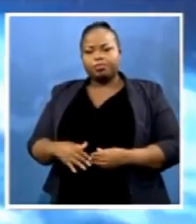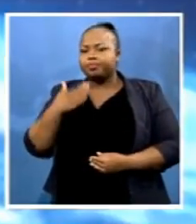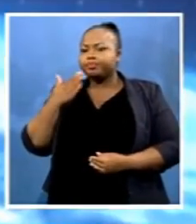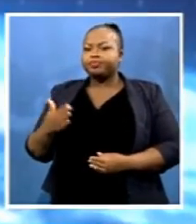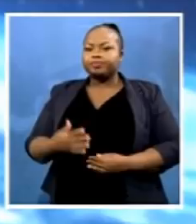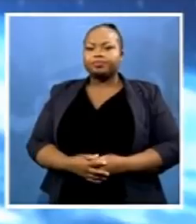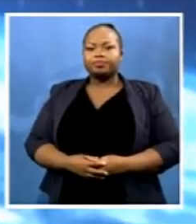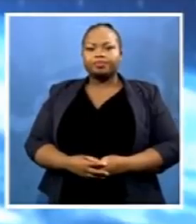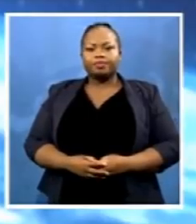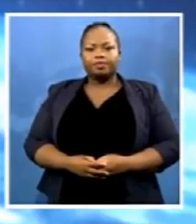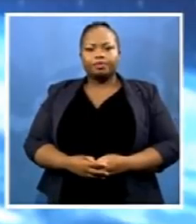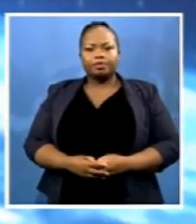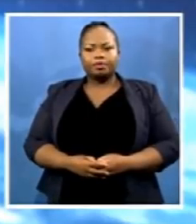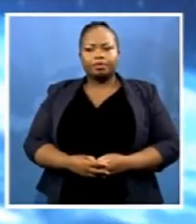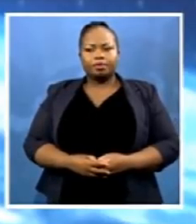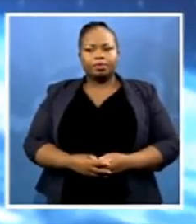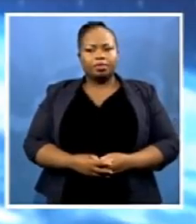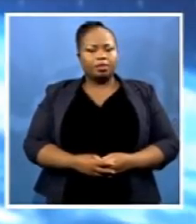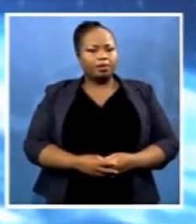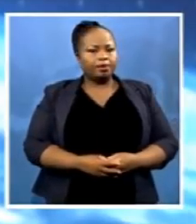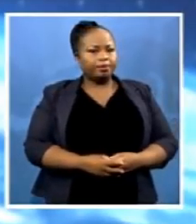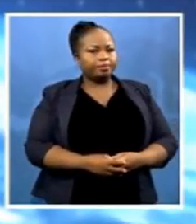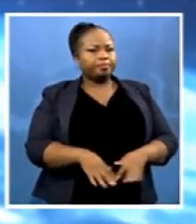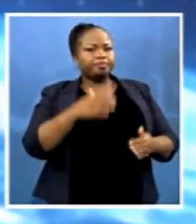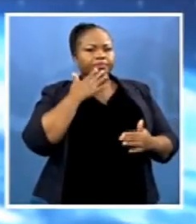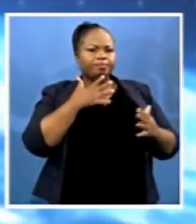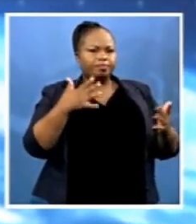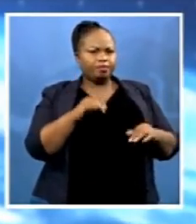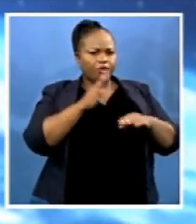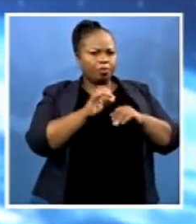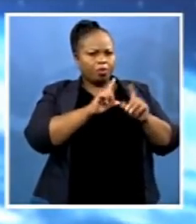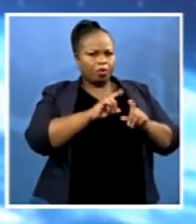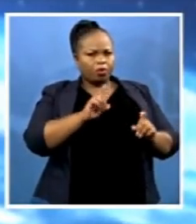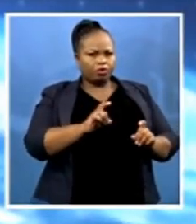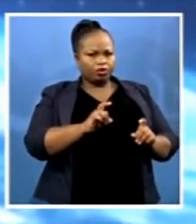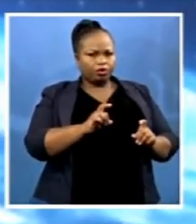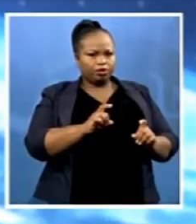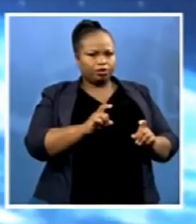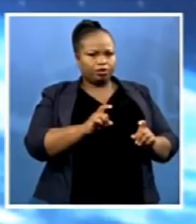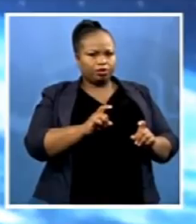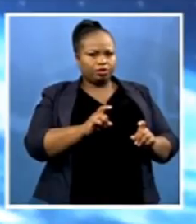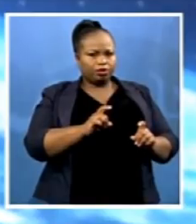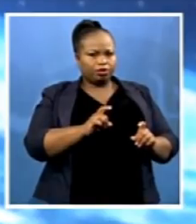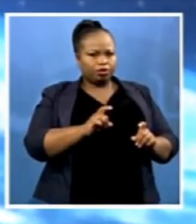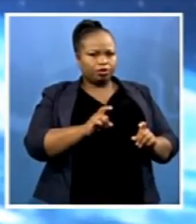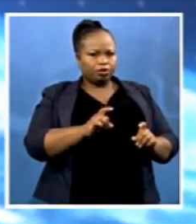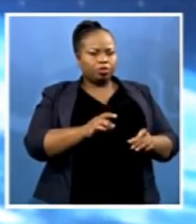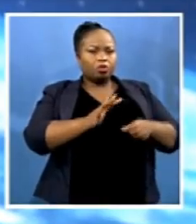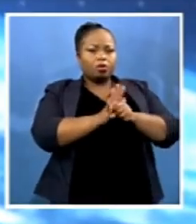Thank you very much. We have a couple of questions on situation on COVID-19 in conflict